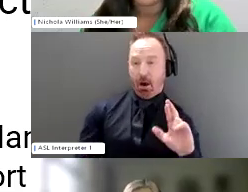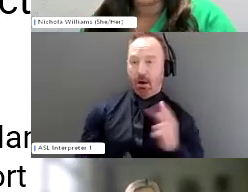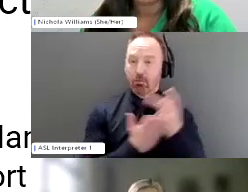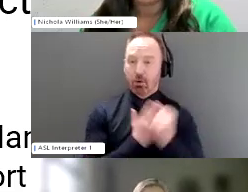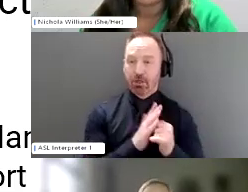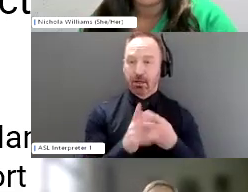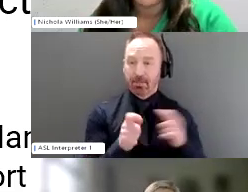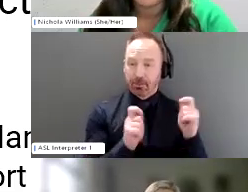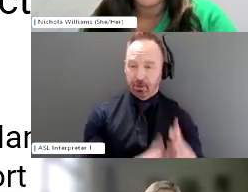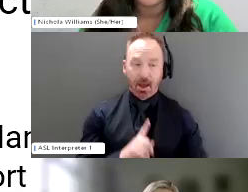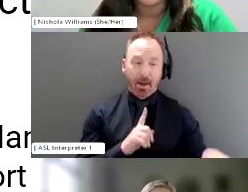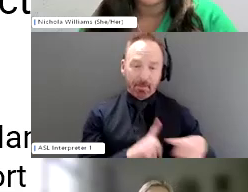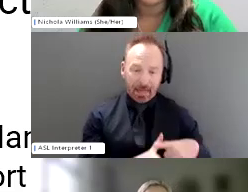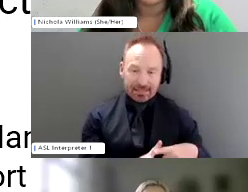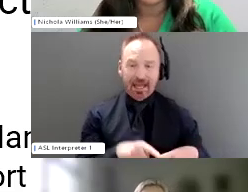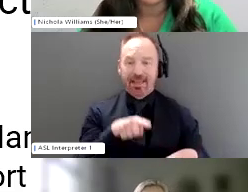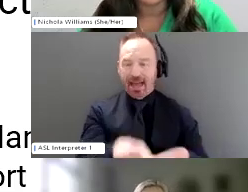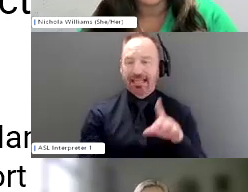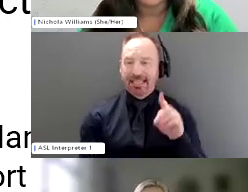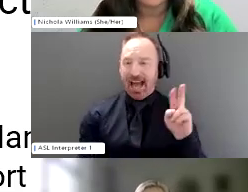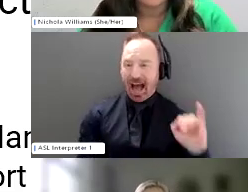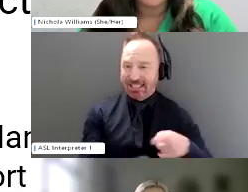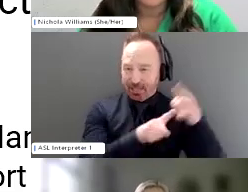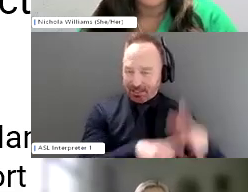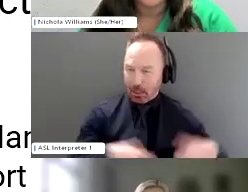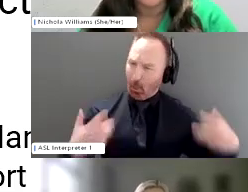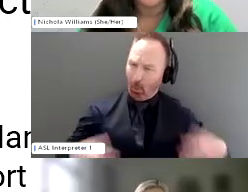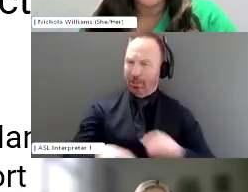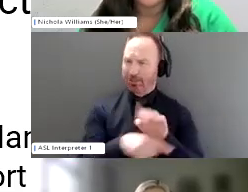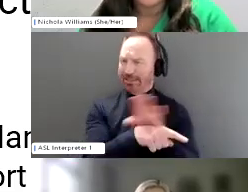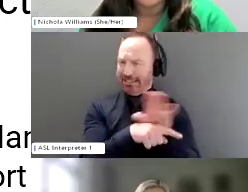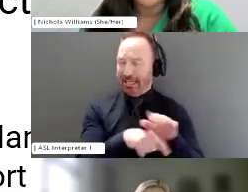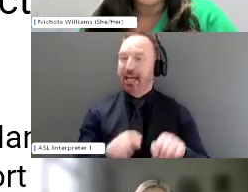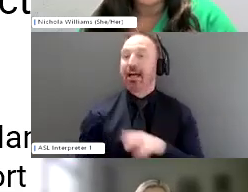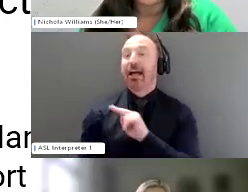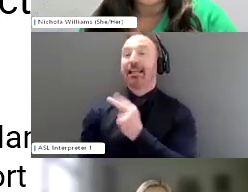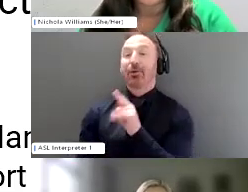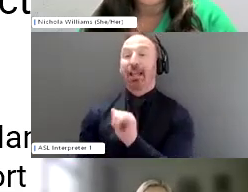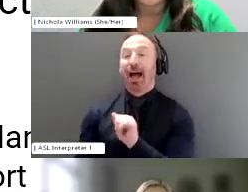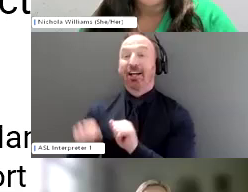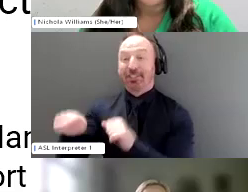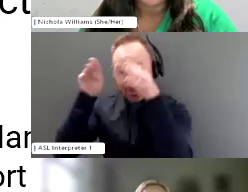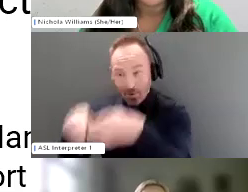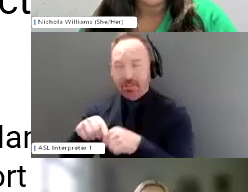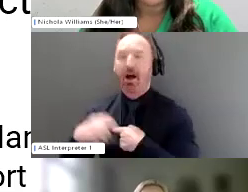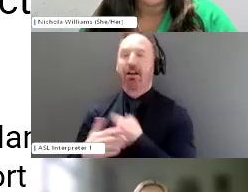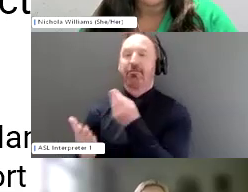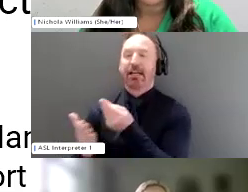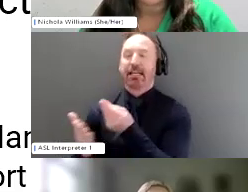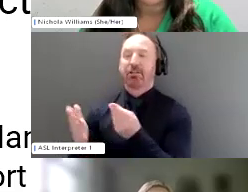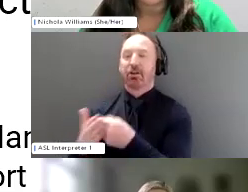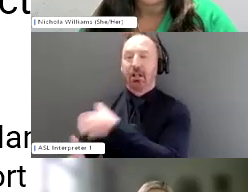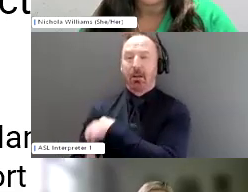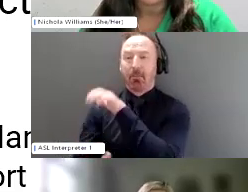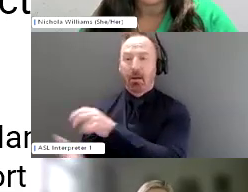DEI specialist, a full plate. Nicola is focused on the financial empowerment project, where she